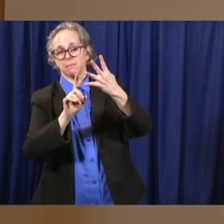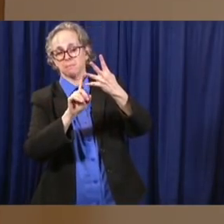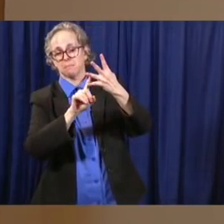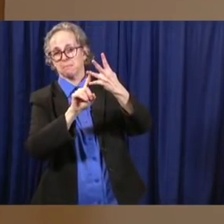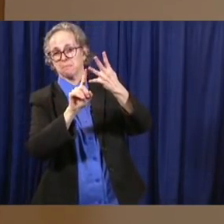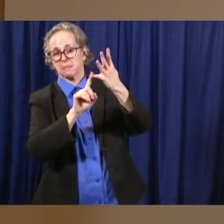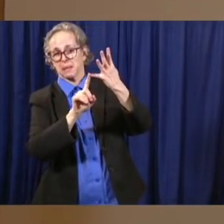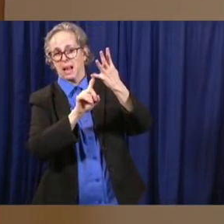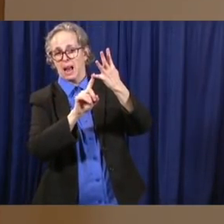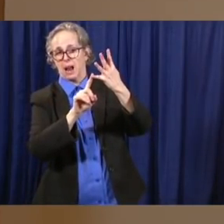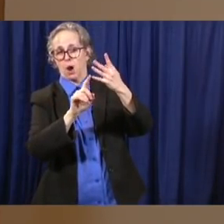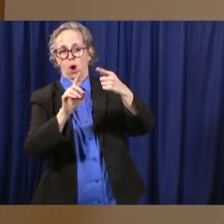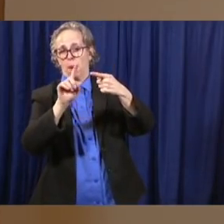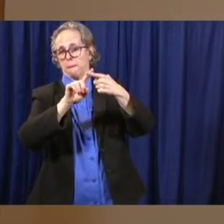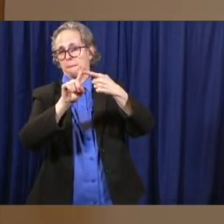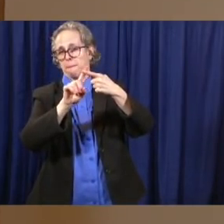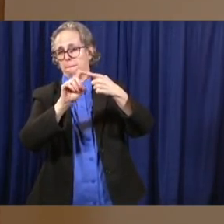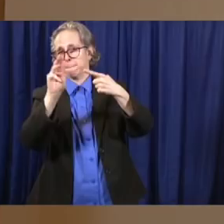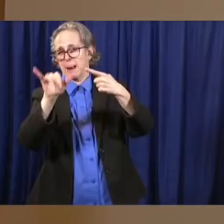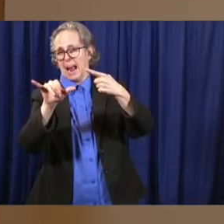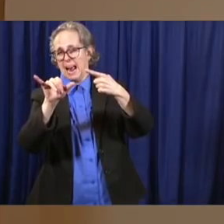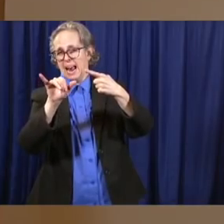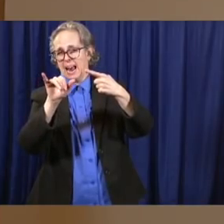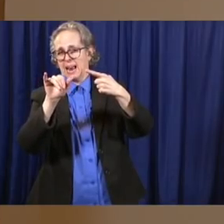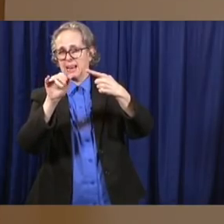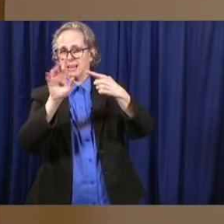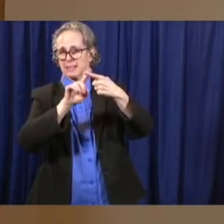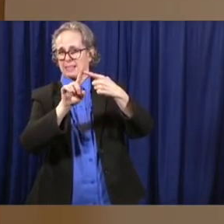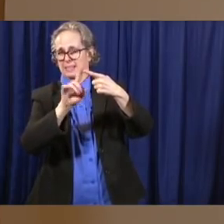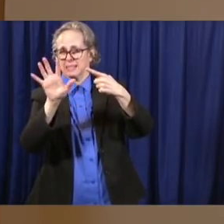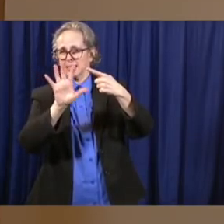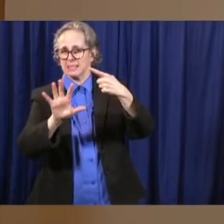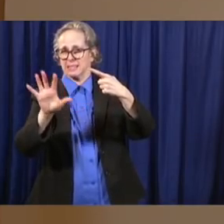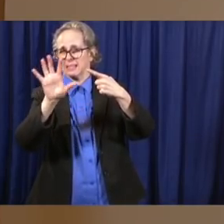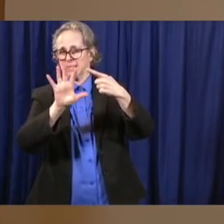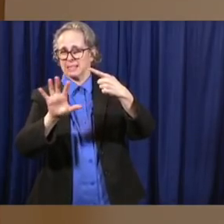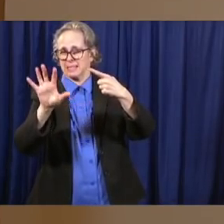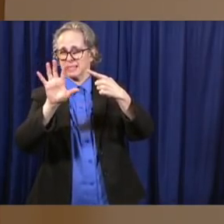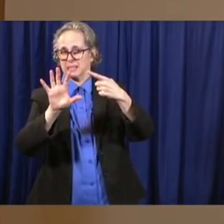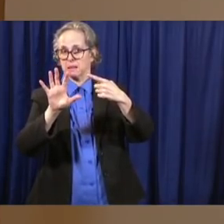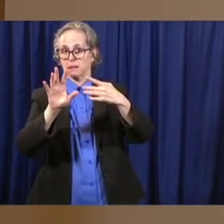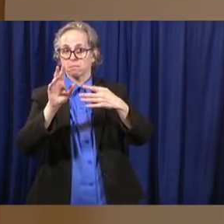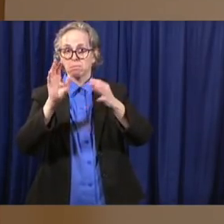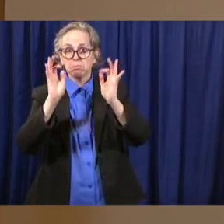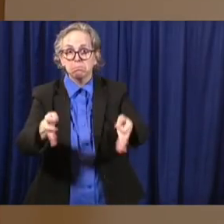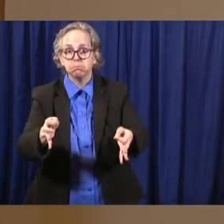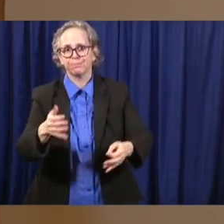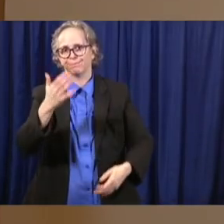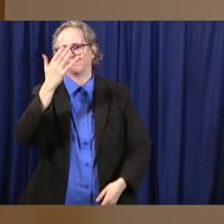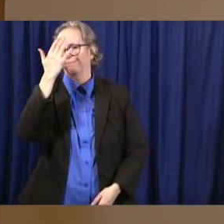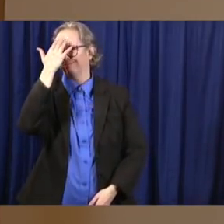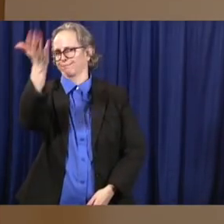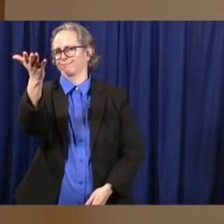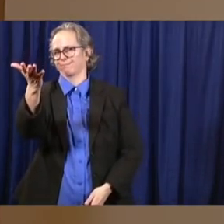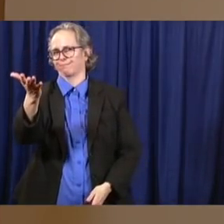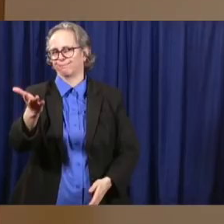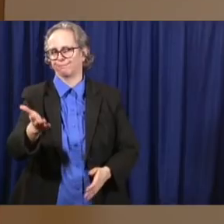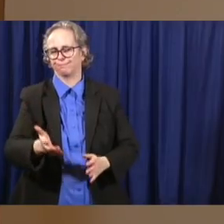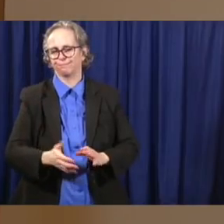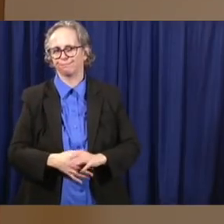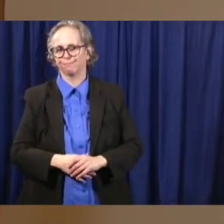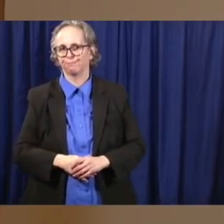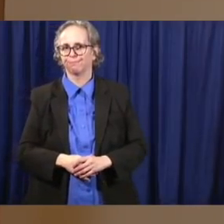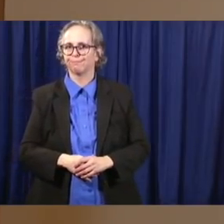true. But there's no guarantee of that. Some of it has to do also with the